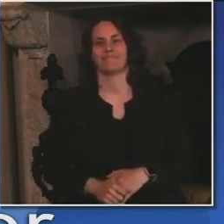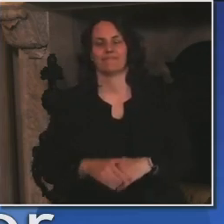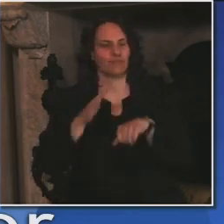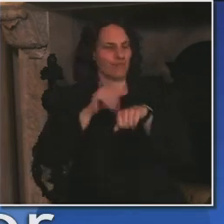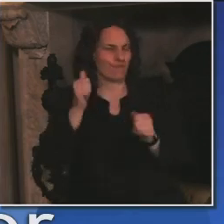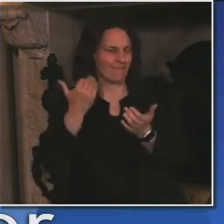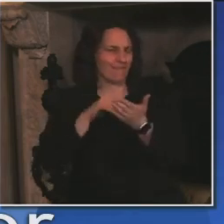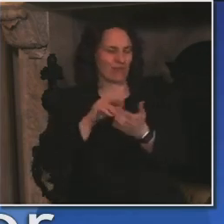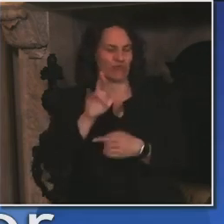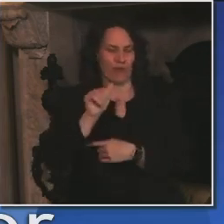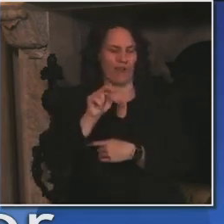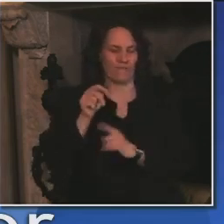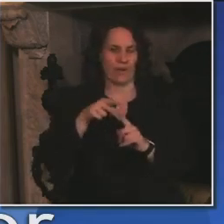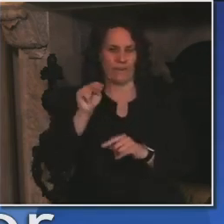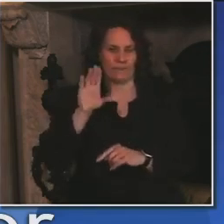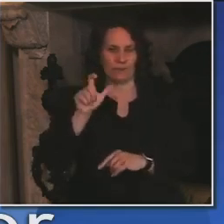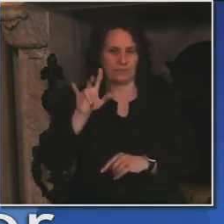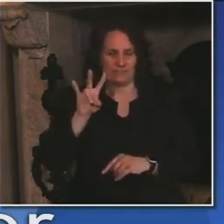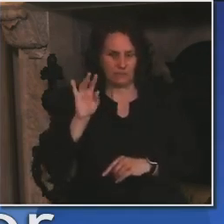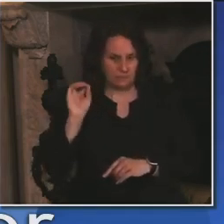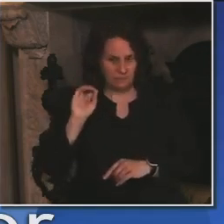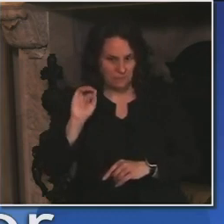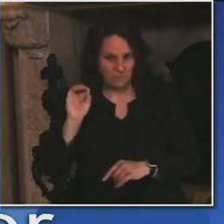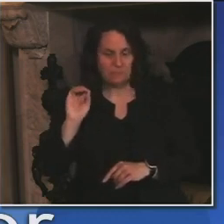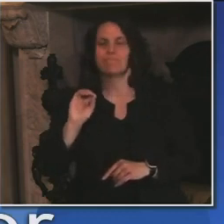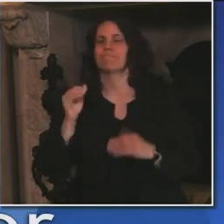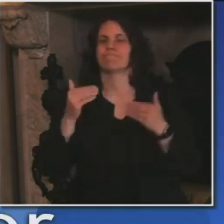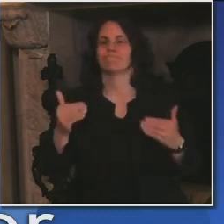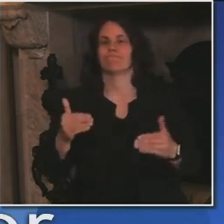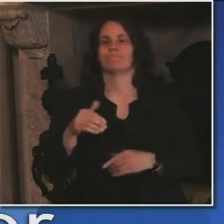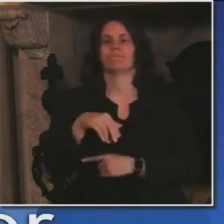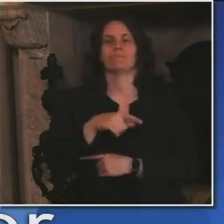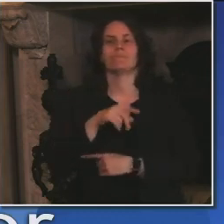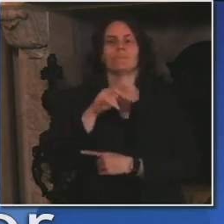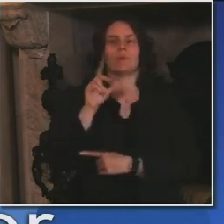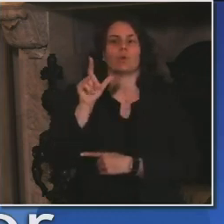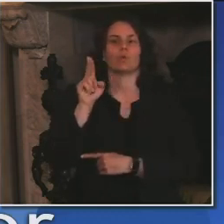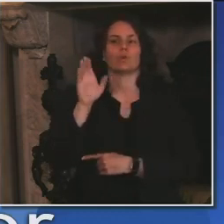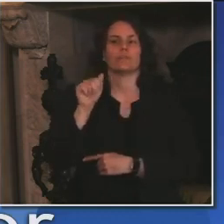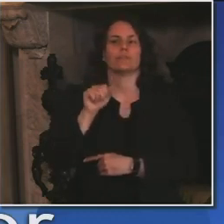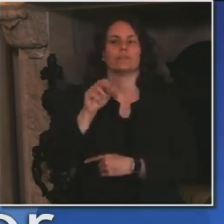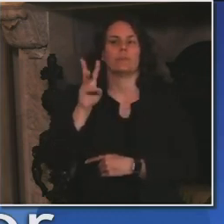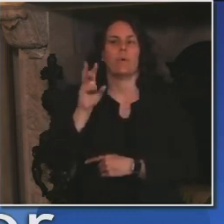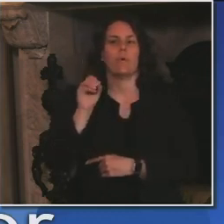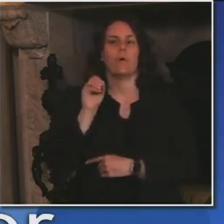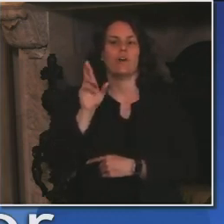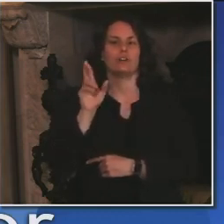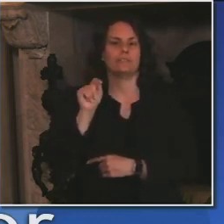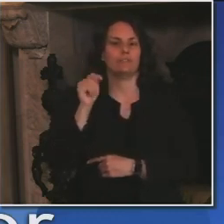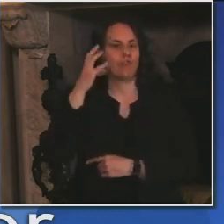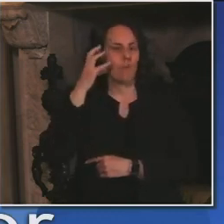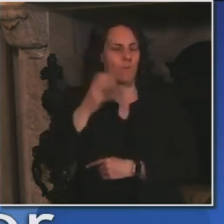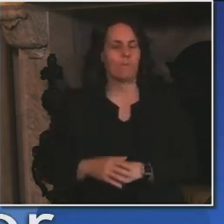Okay, we're going to move on then to Lucas Johnson from WORT Radio in Madison. Lucas?